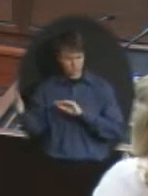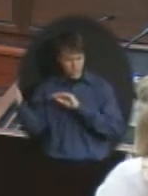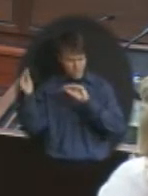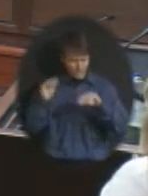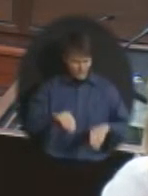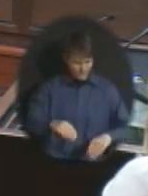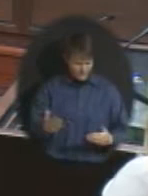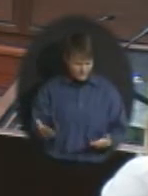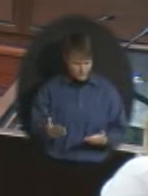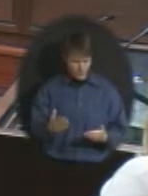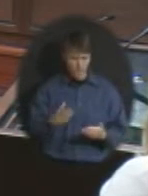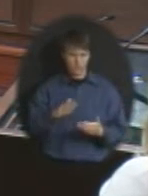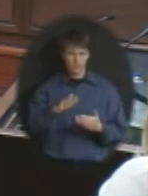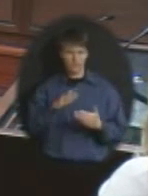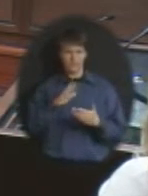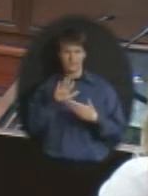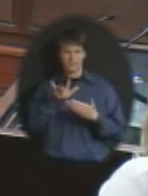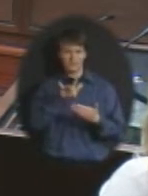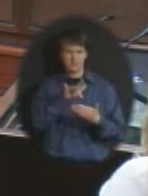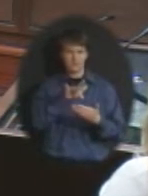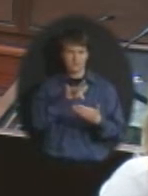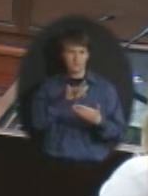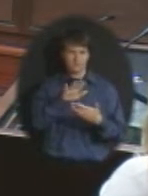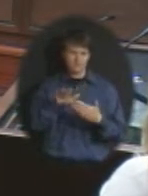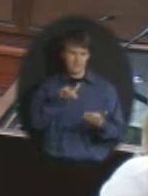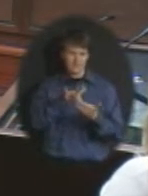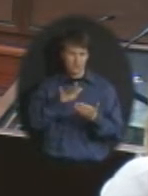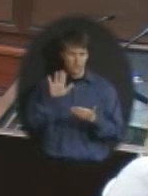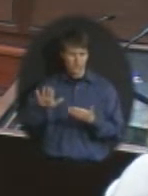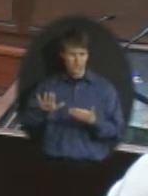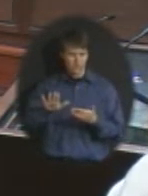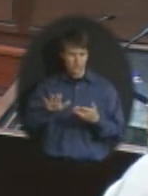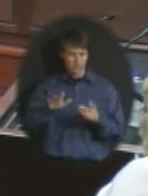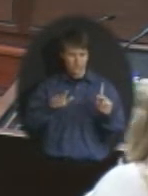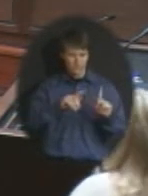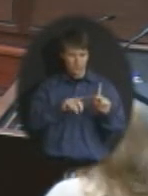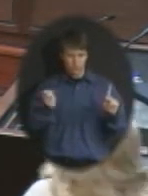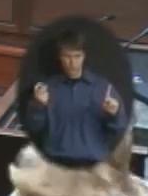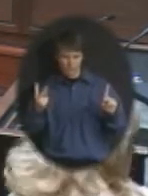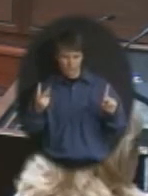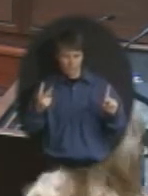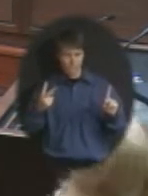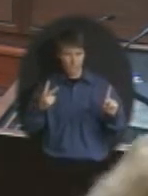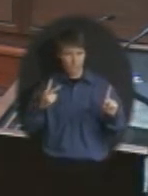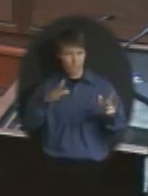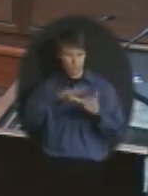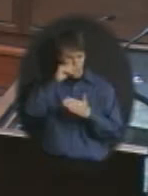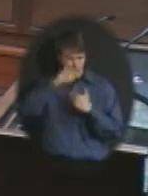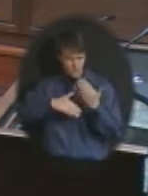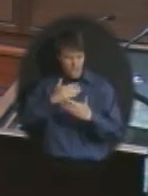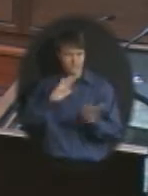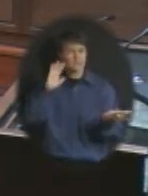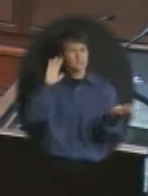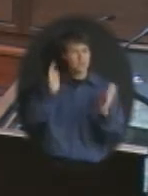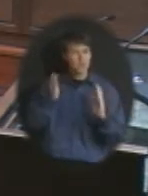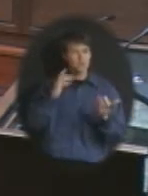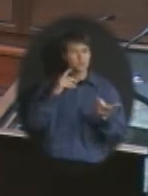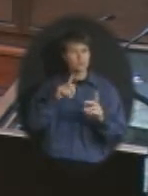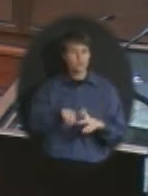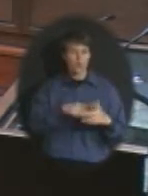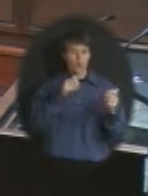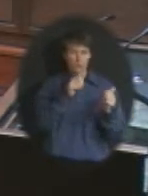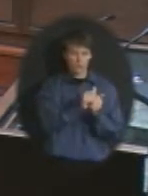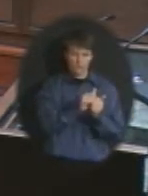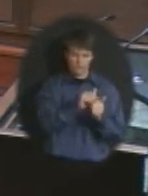enter midstream or mid-career in their learning process, as opposed to starting with